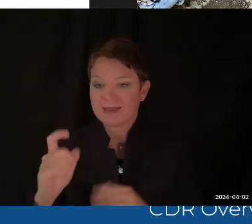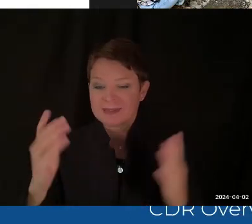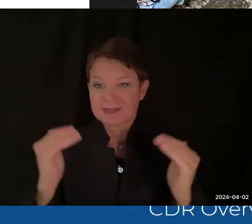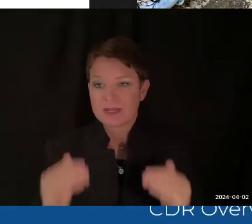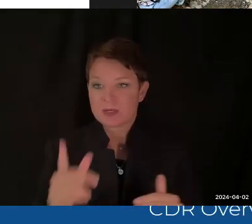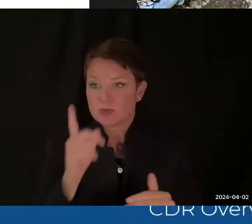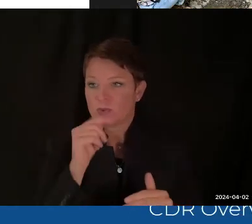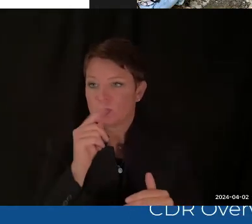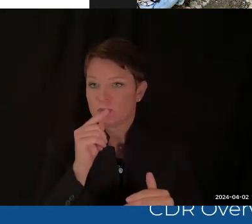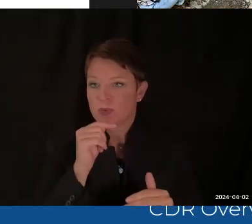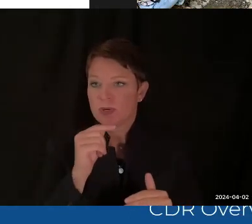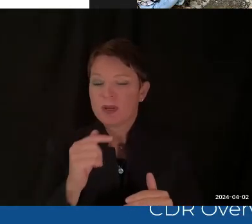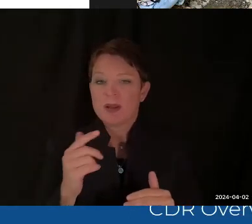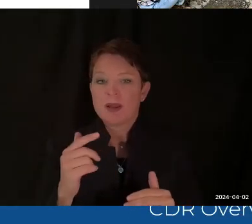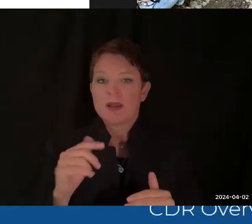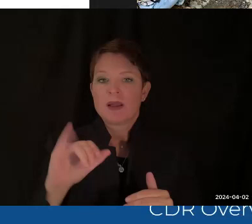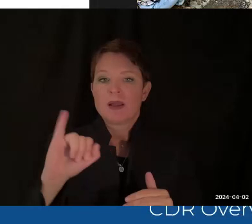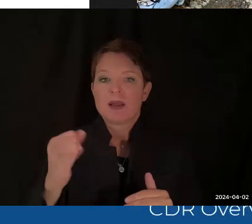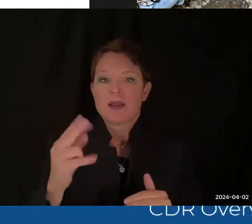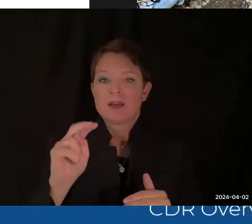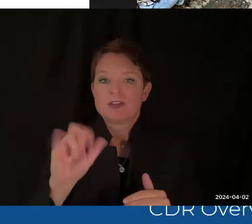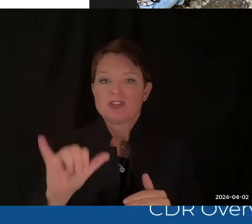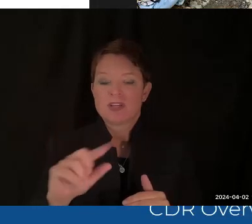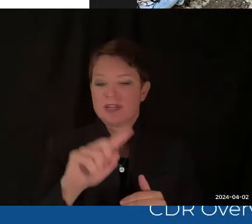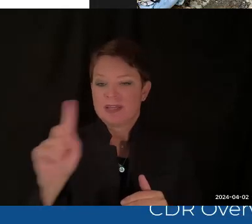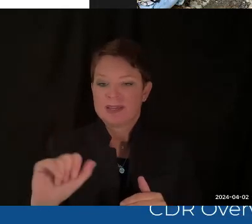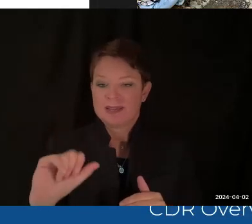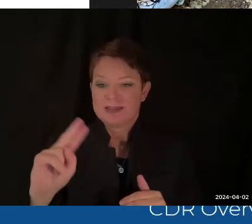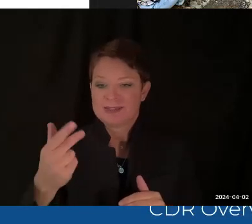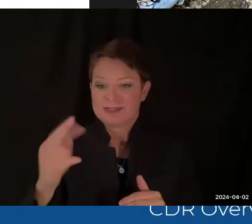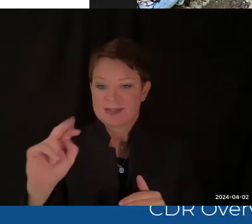Thank you, Michael. I have Jenny Zhang.